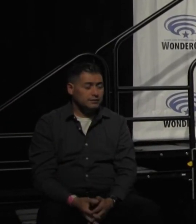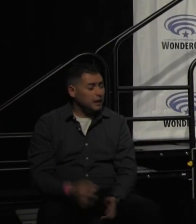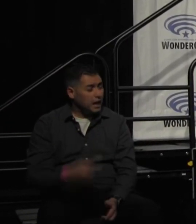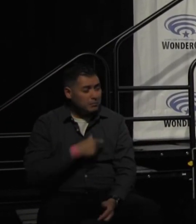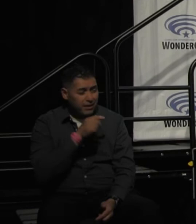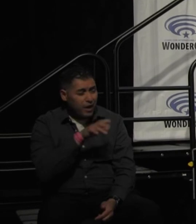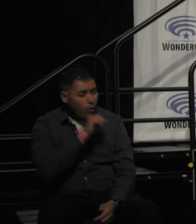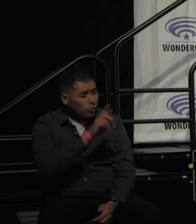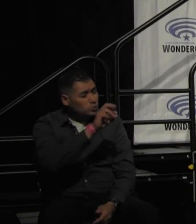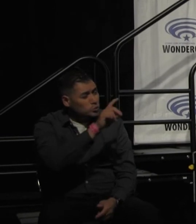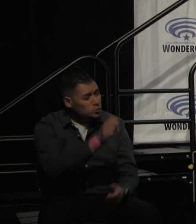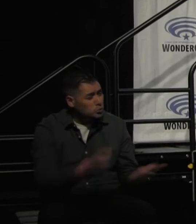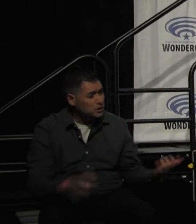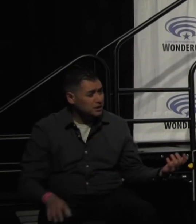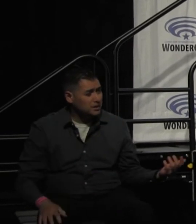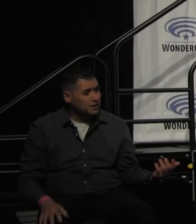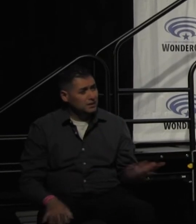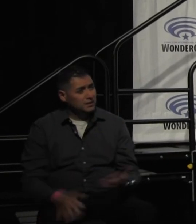old, dude.